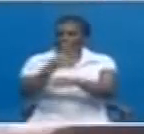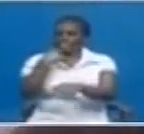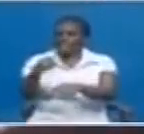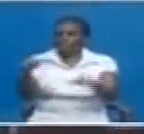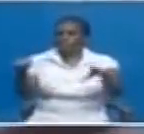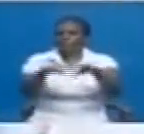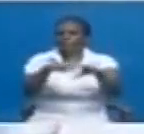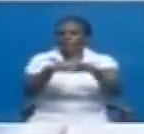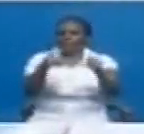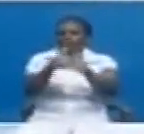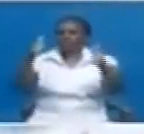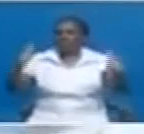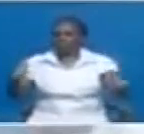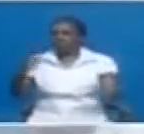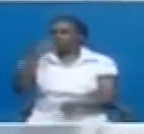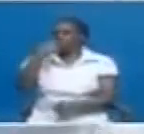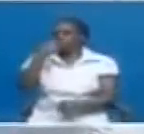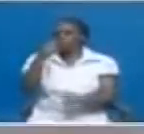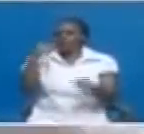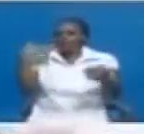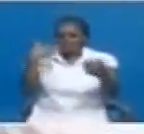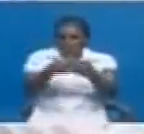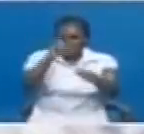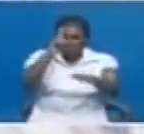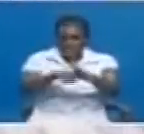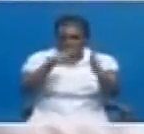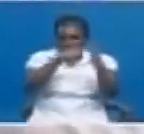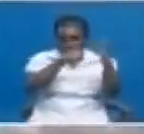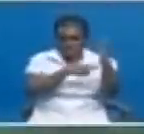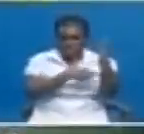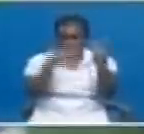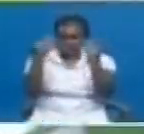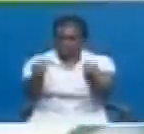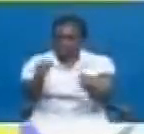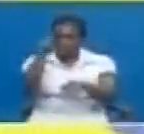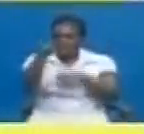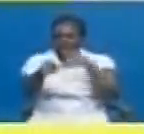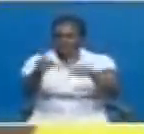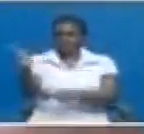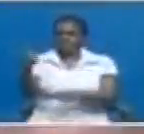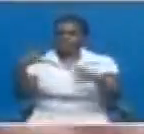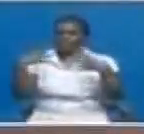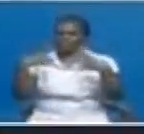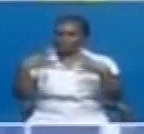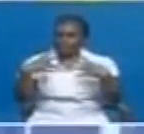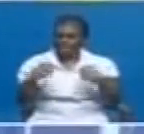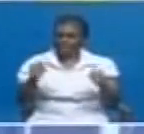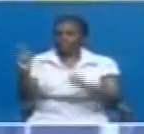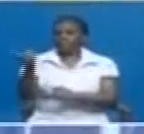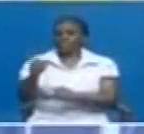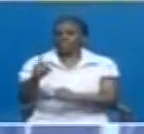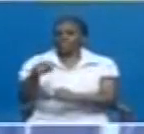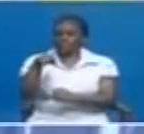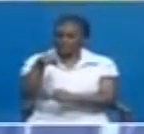the polio vaccination until underlying issues are resolved. The church has accused the health ministry of not being committed to clear the